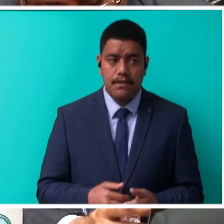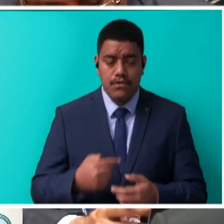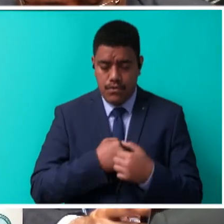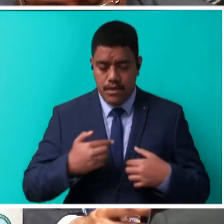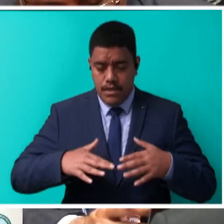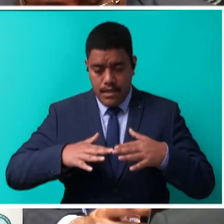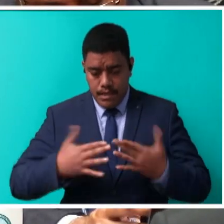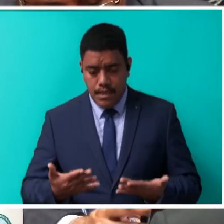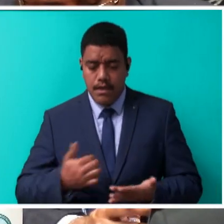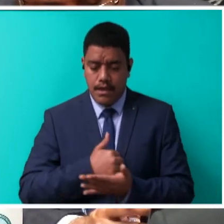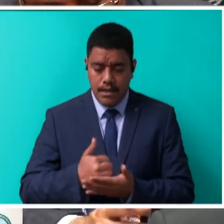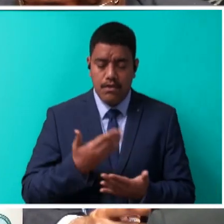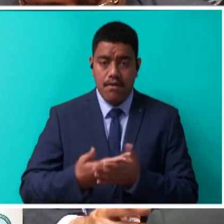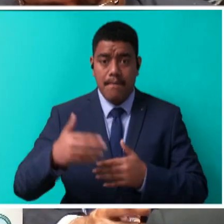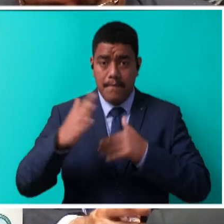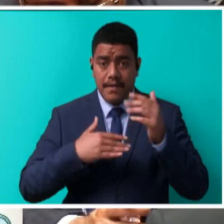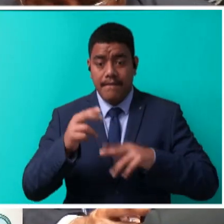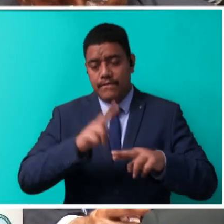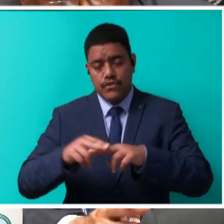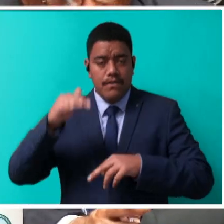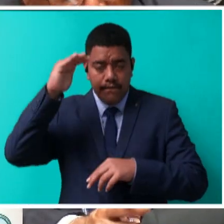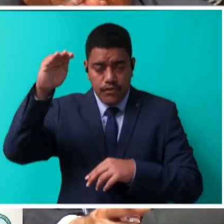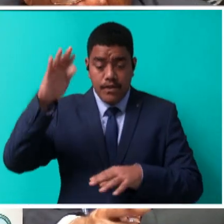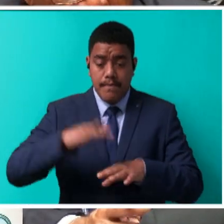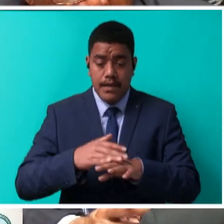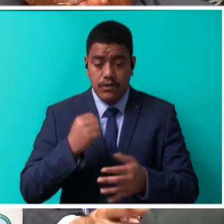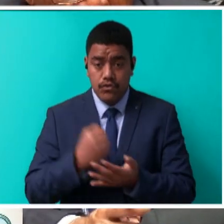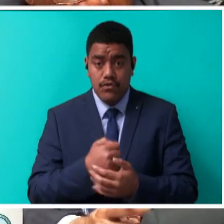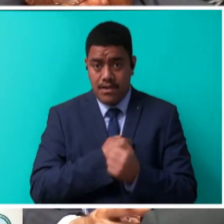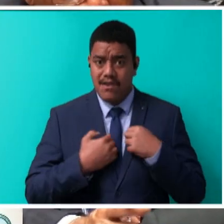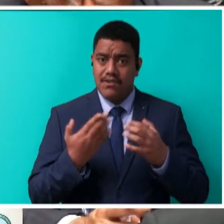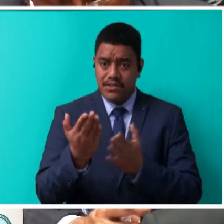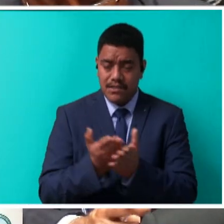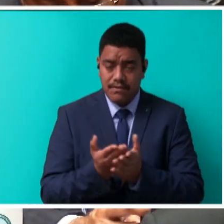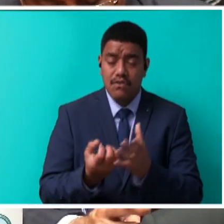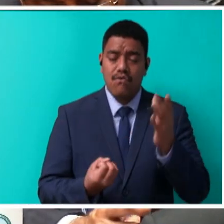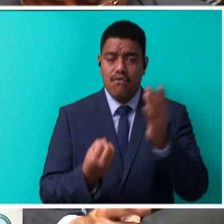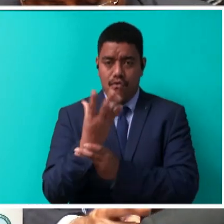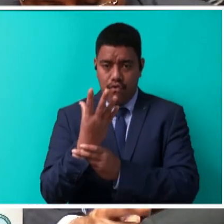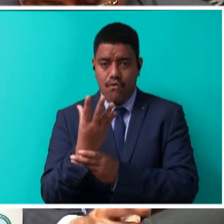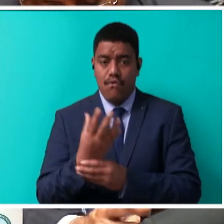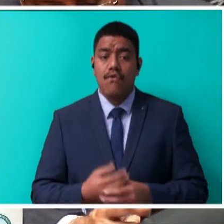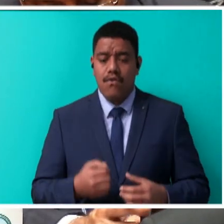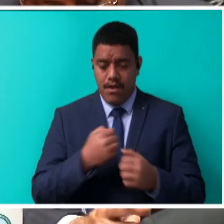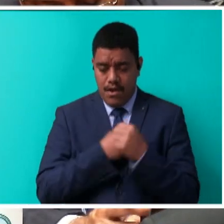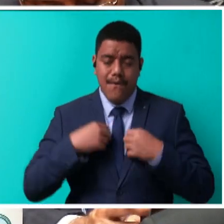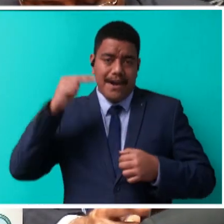now acting on the building for Fiji's future, ensuring that judicial services grow alongside our